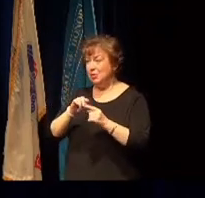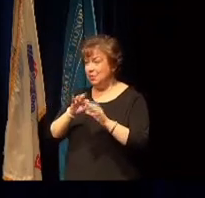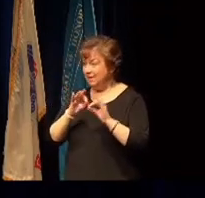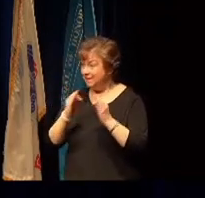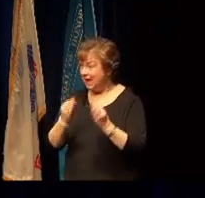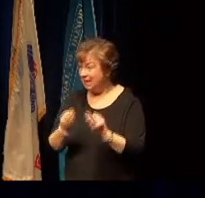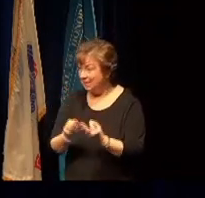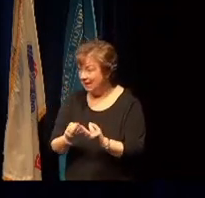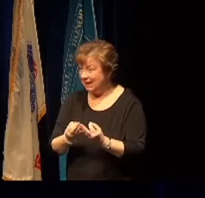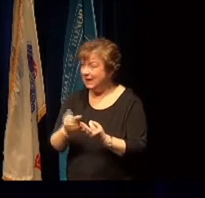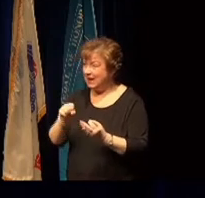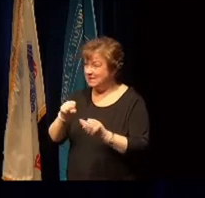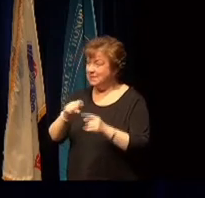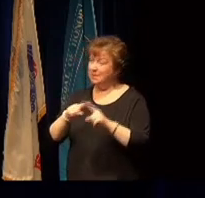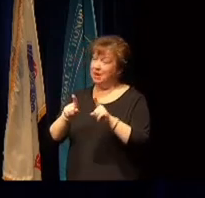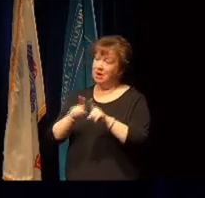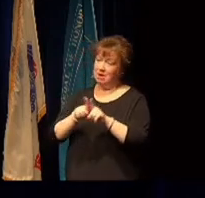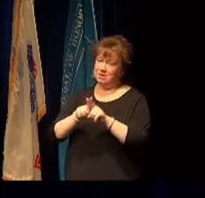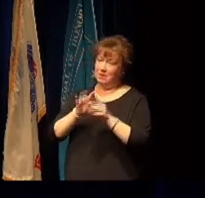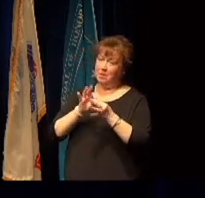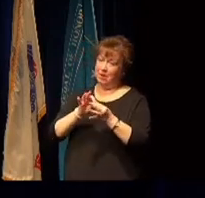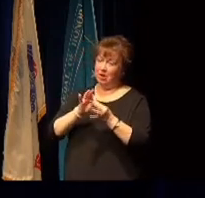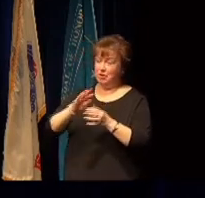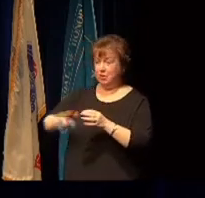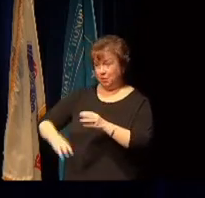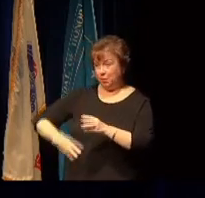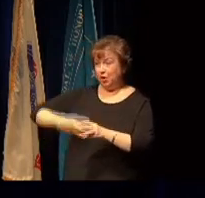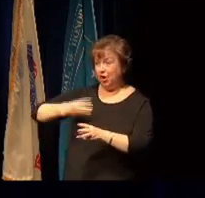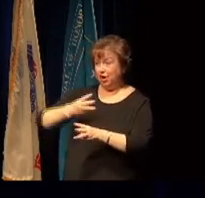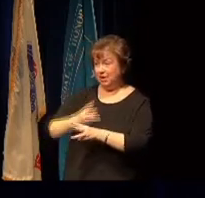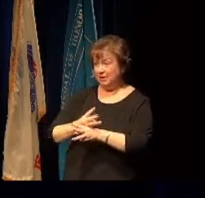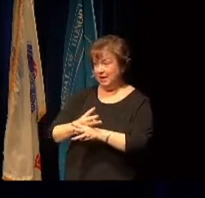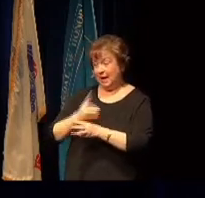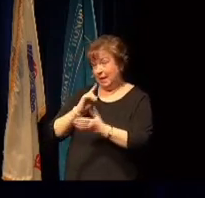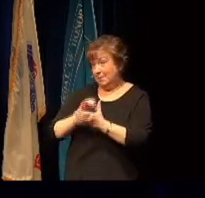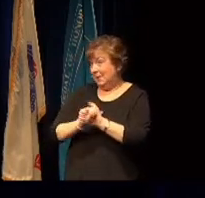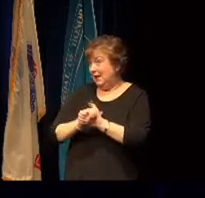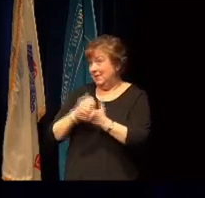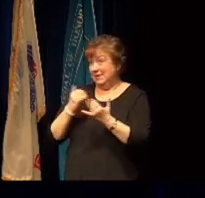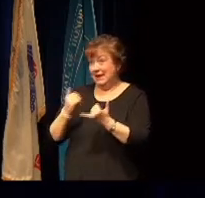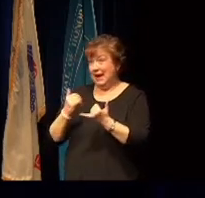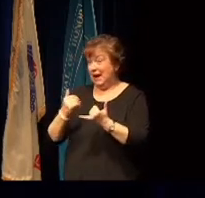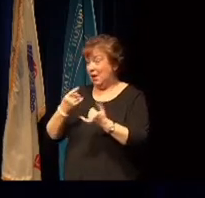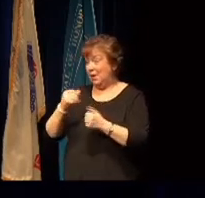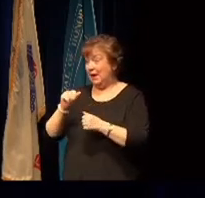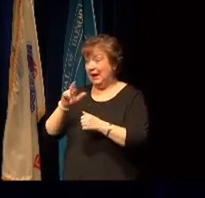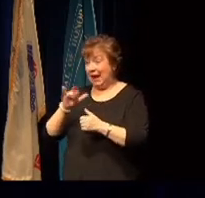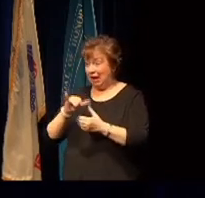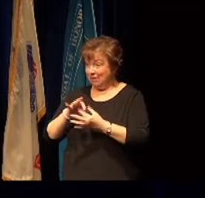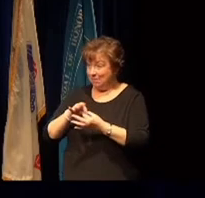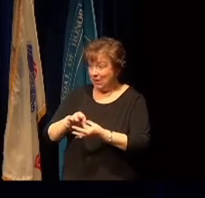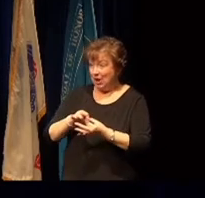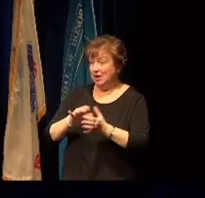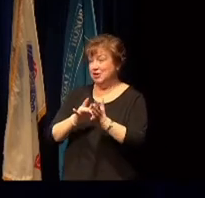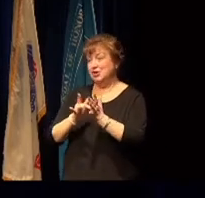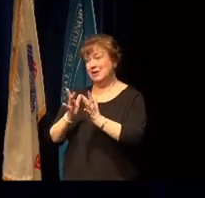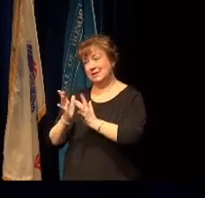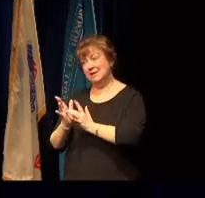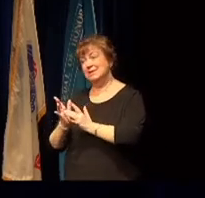world. I believe he now belongs with Jesus, and he is dancing with our King.